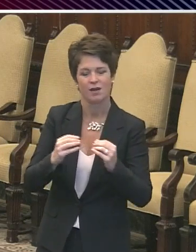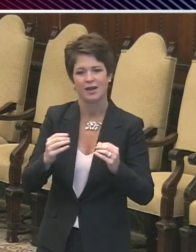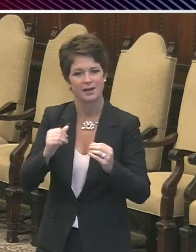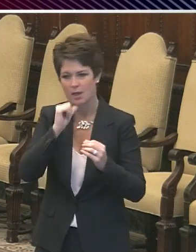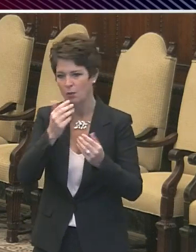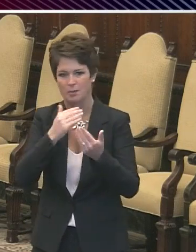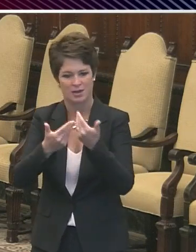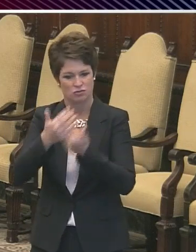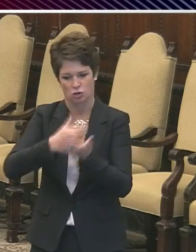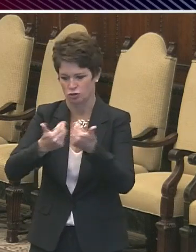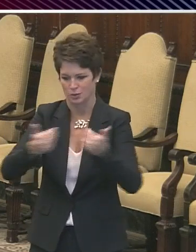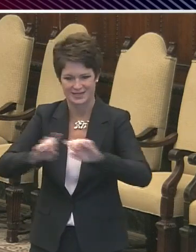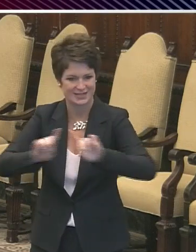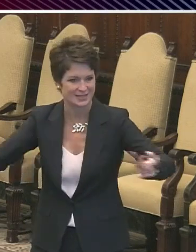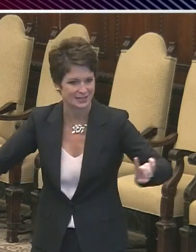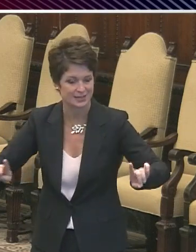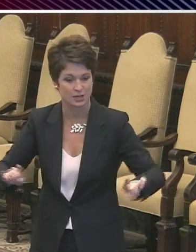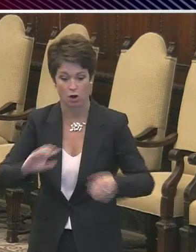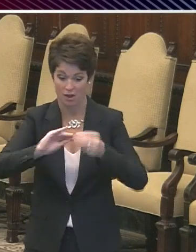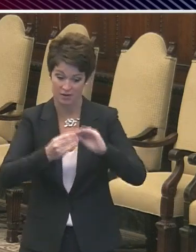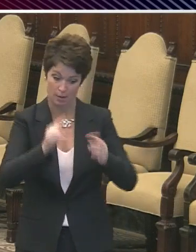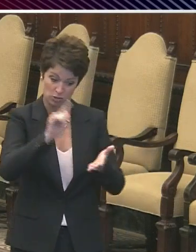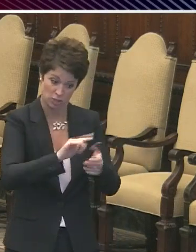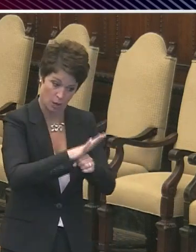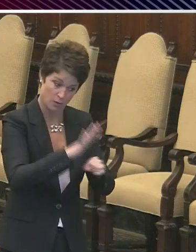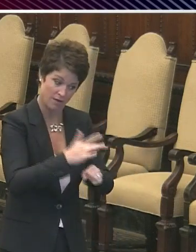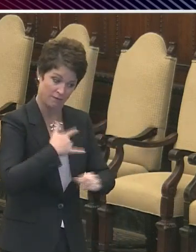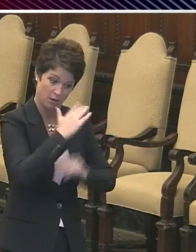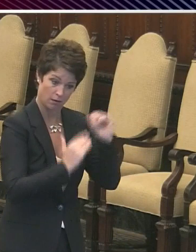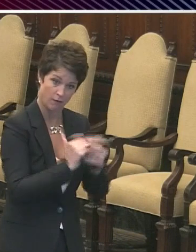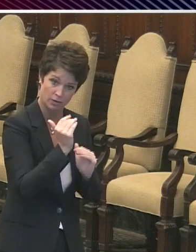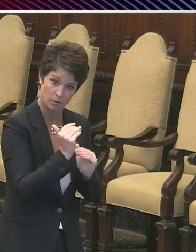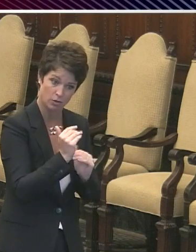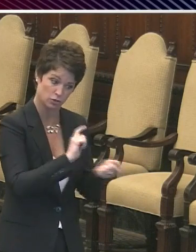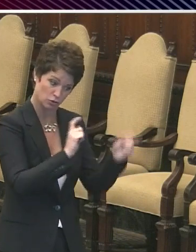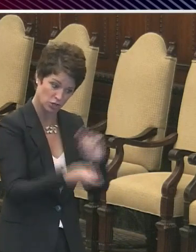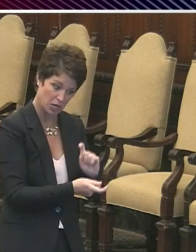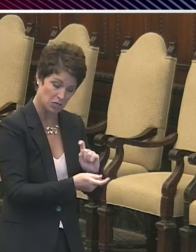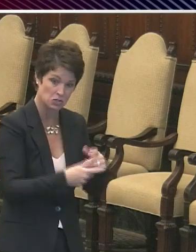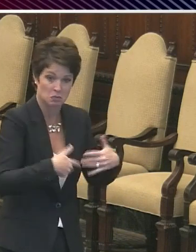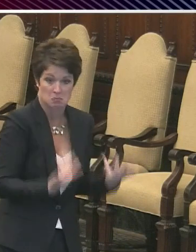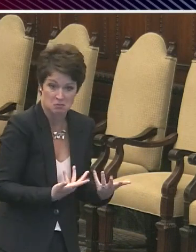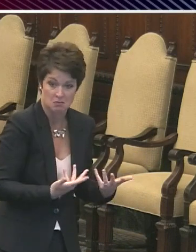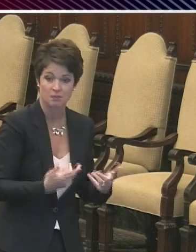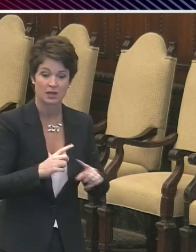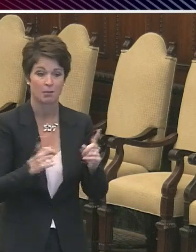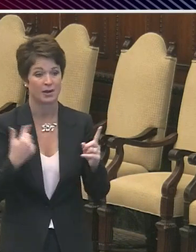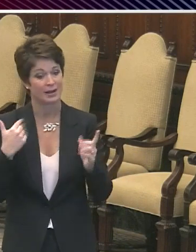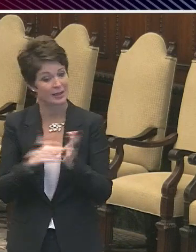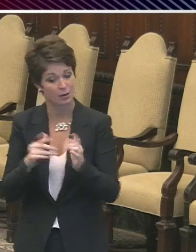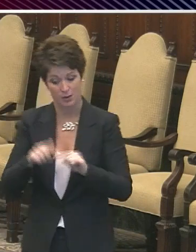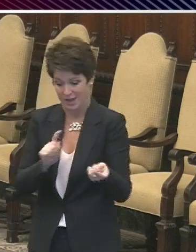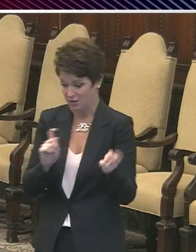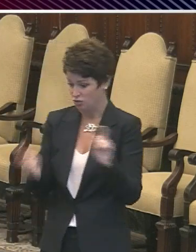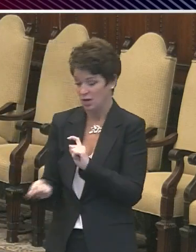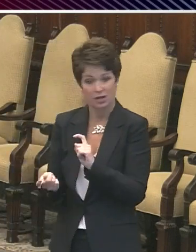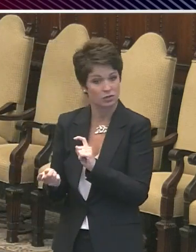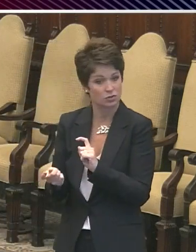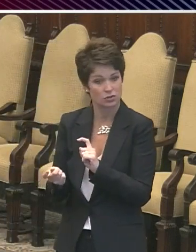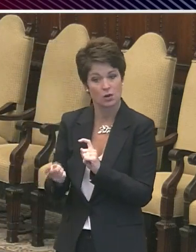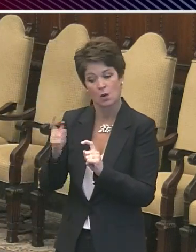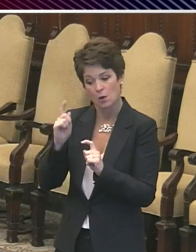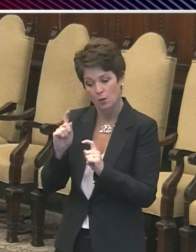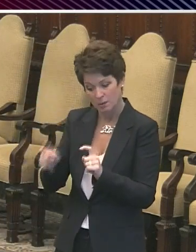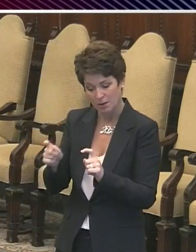this, are case counts low enough to where we feel comfortable making that change? And that's not a change that we're going to make without,